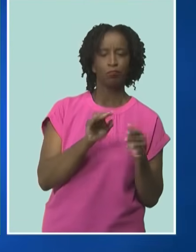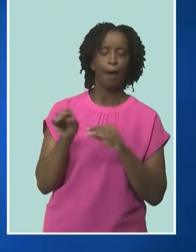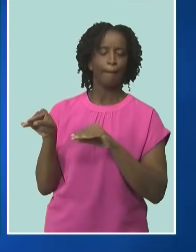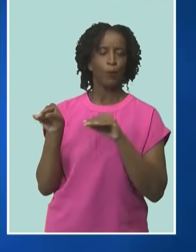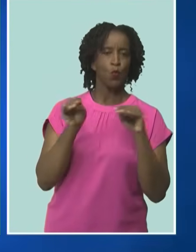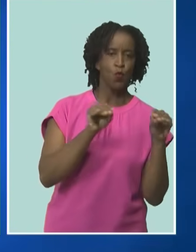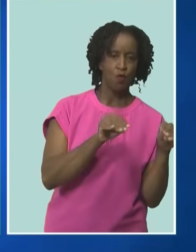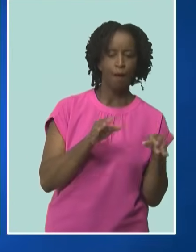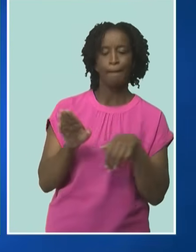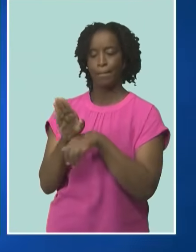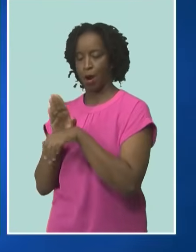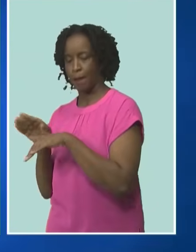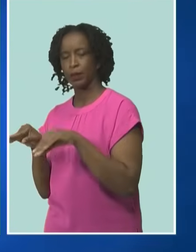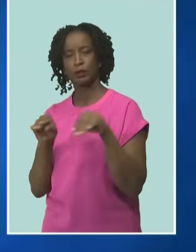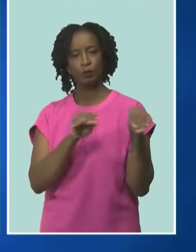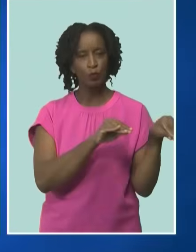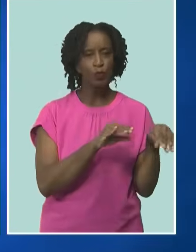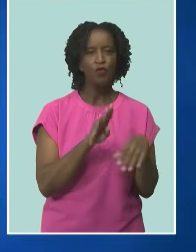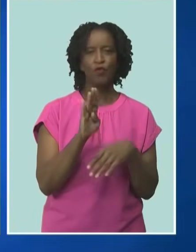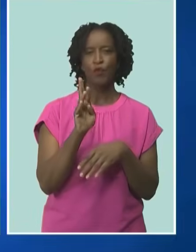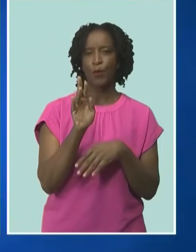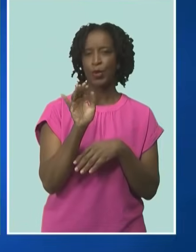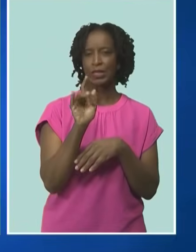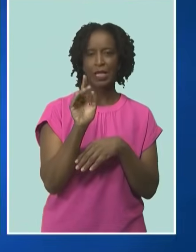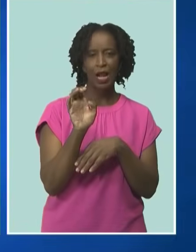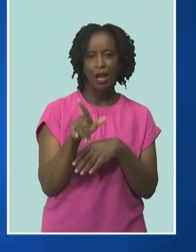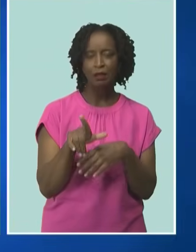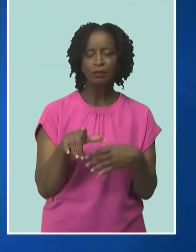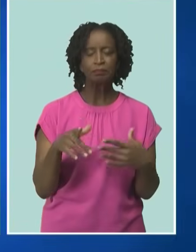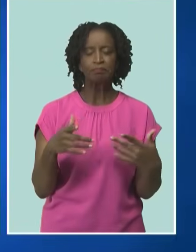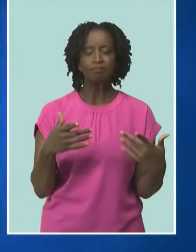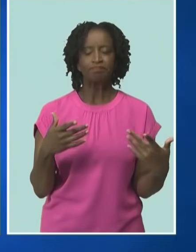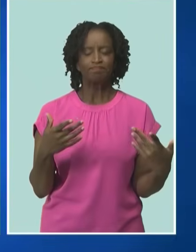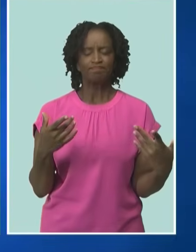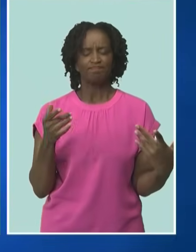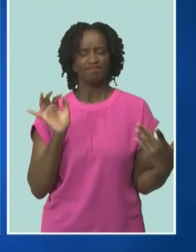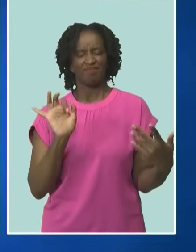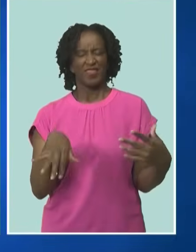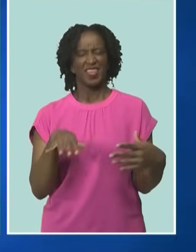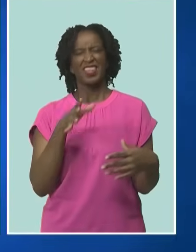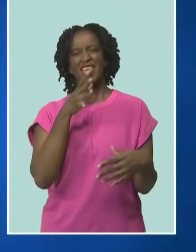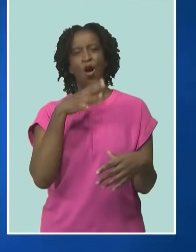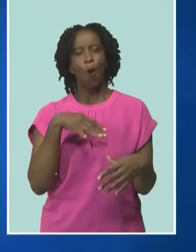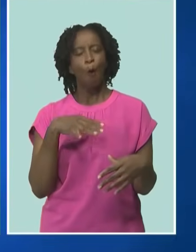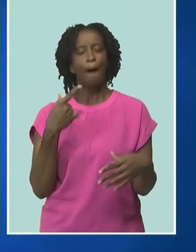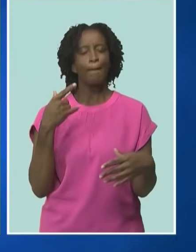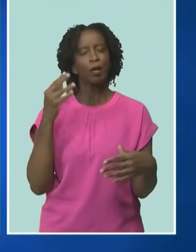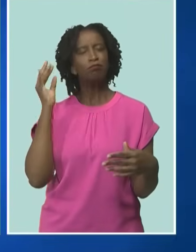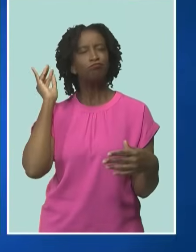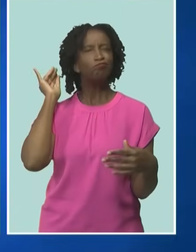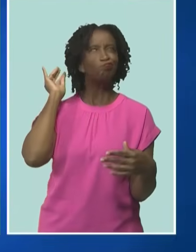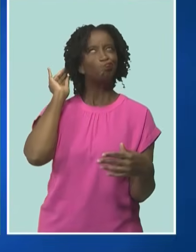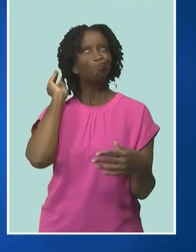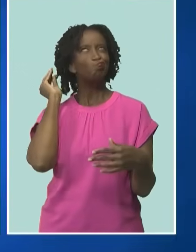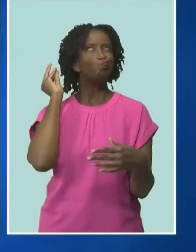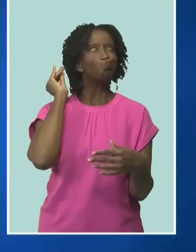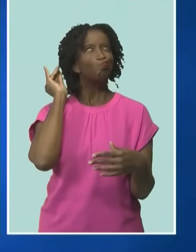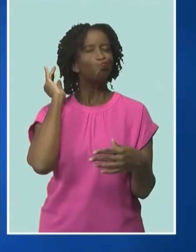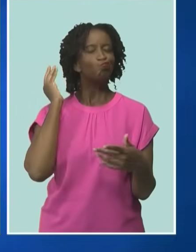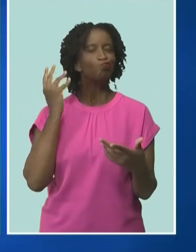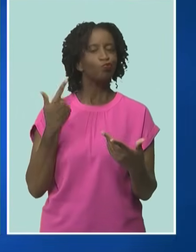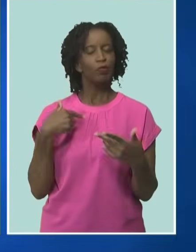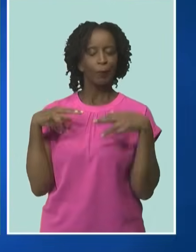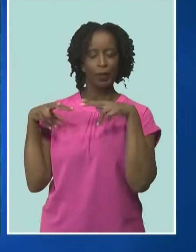Millie always in the back of my mind. So at the end, examining our documentations and searches, I